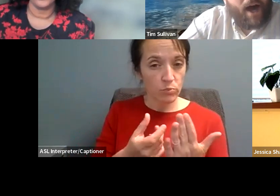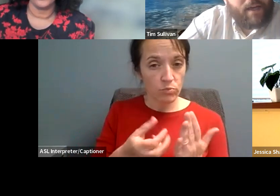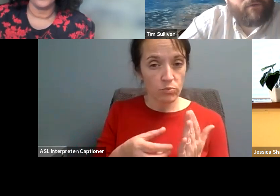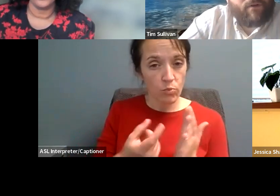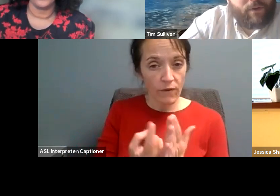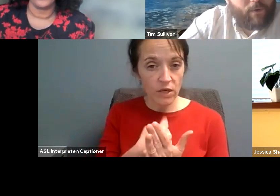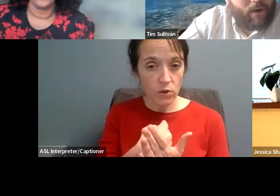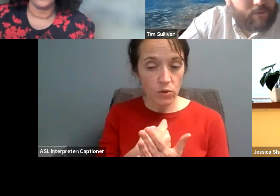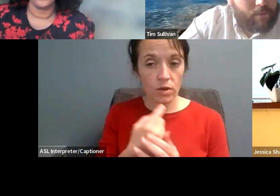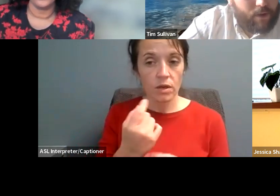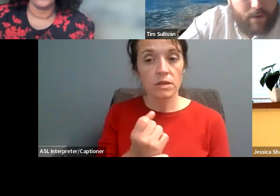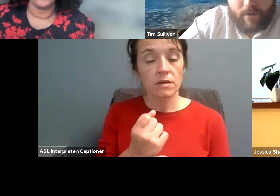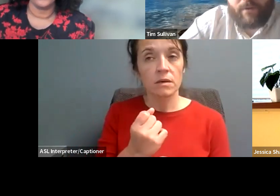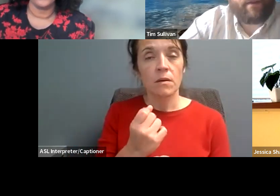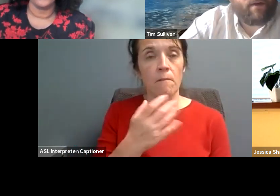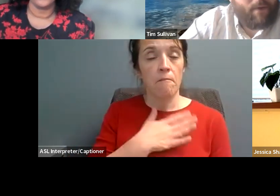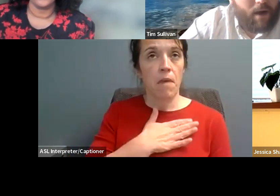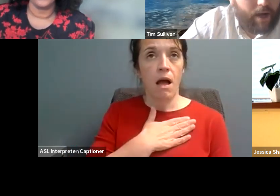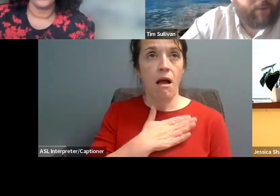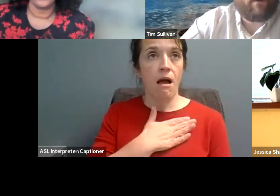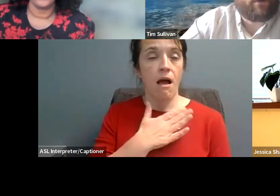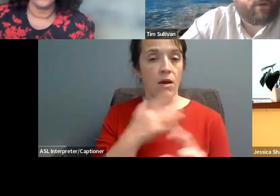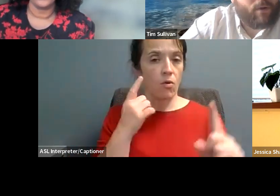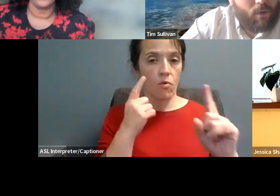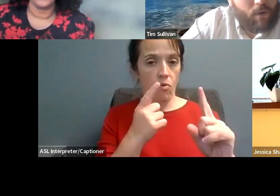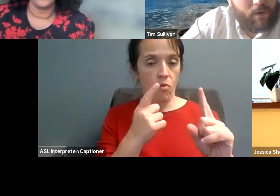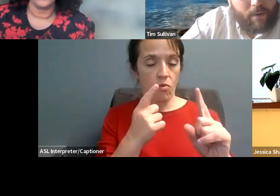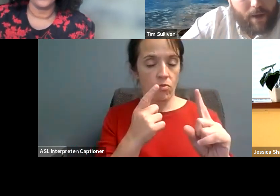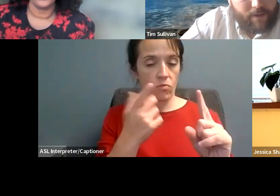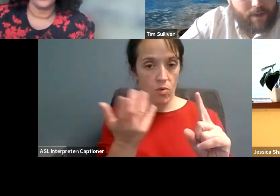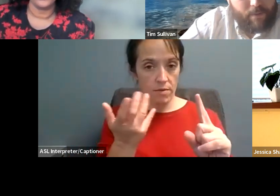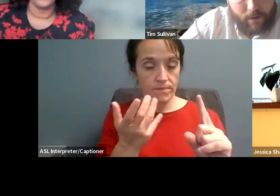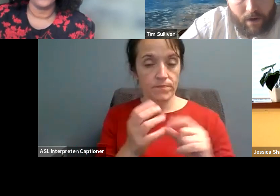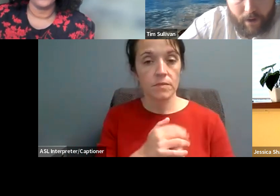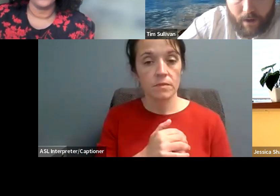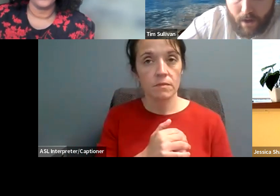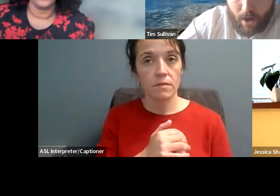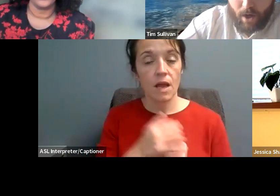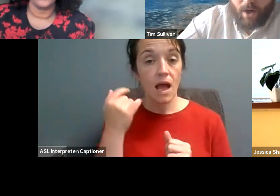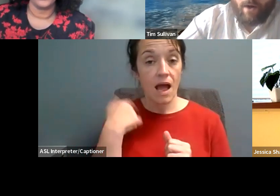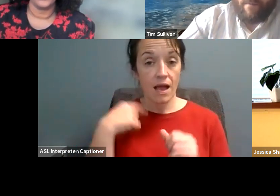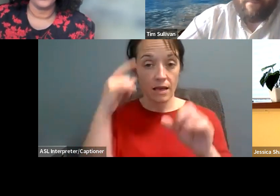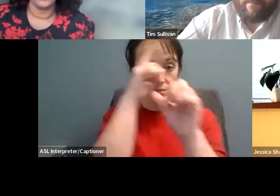that a naive reviewer, someone who knows nothing about agriculture or capacity programming,